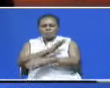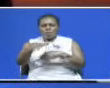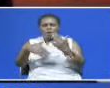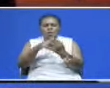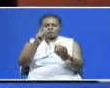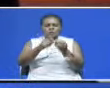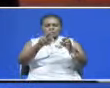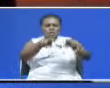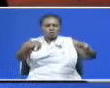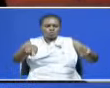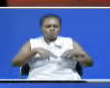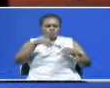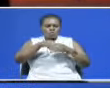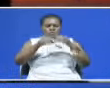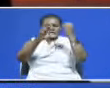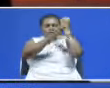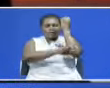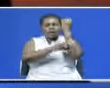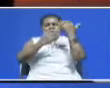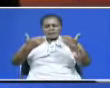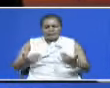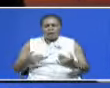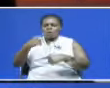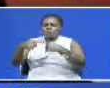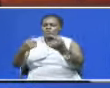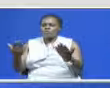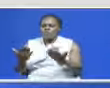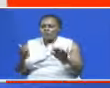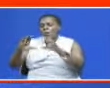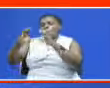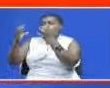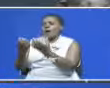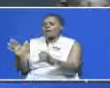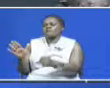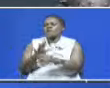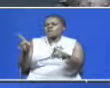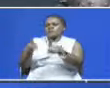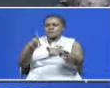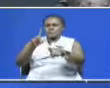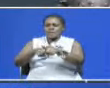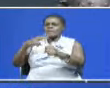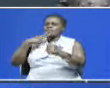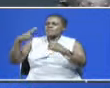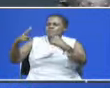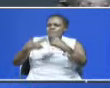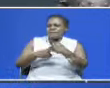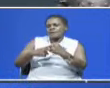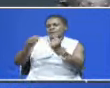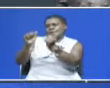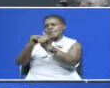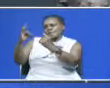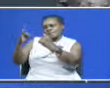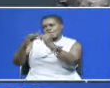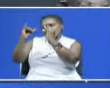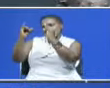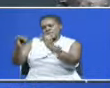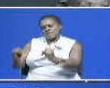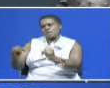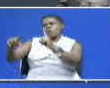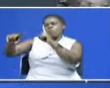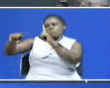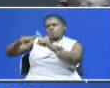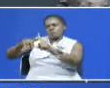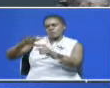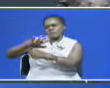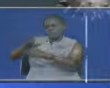laboratories within countries. It is currently ongoing worldwide. Meanwhile, 780 new COVID-19 infections